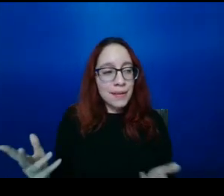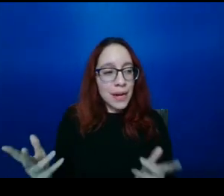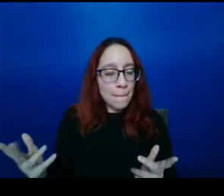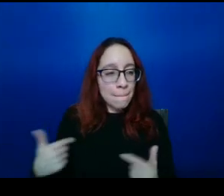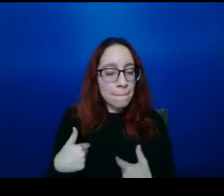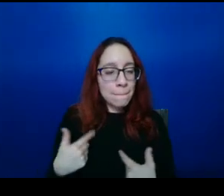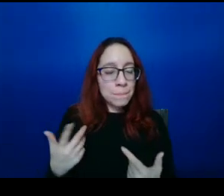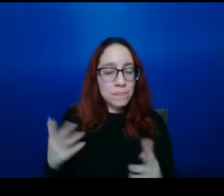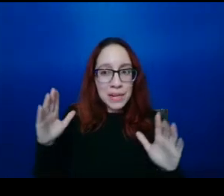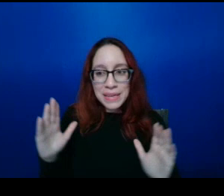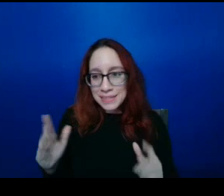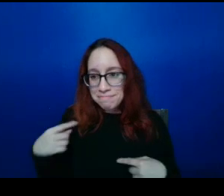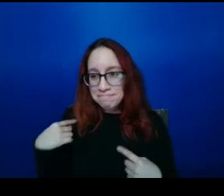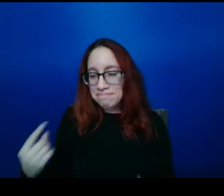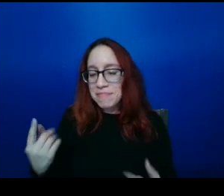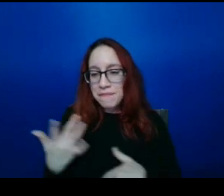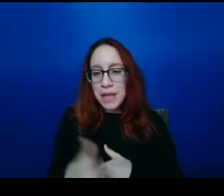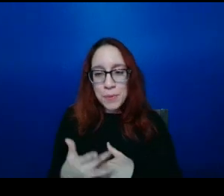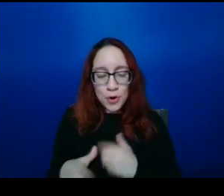They've been amazing. They've been available